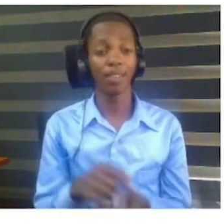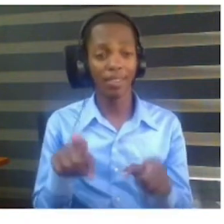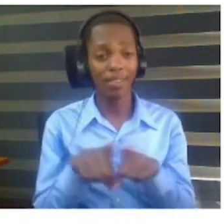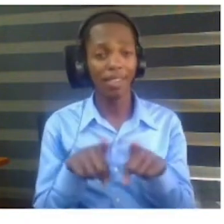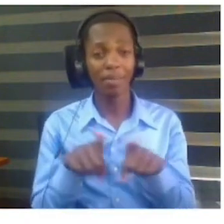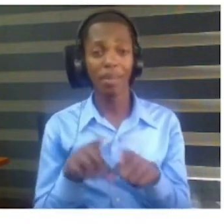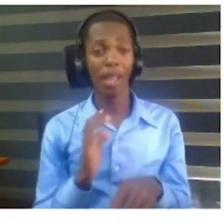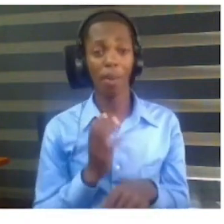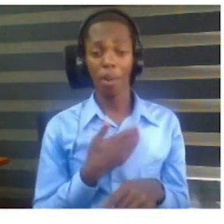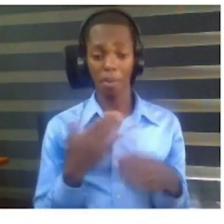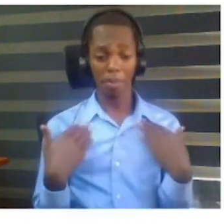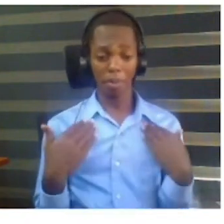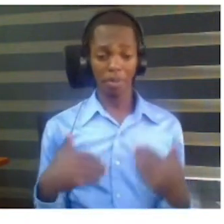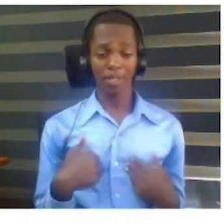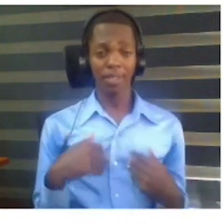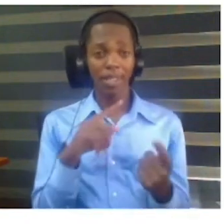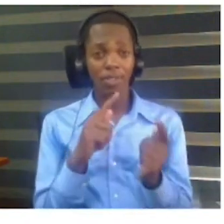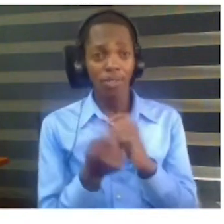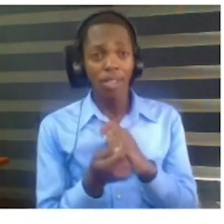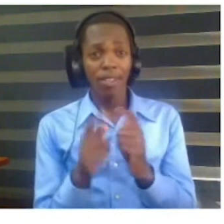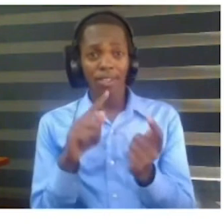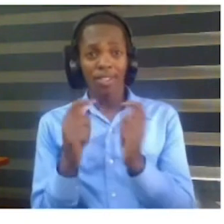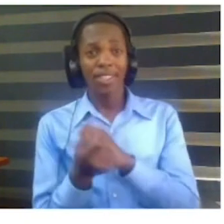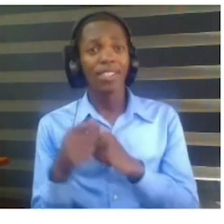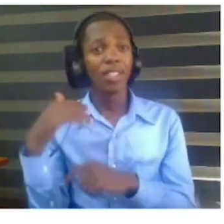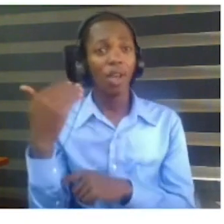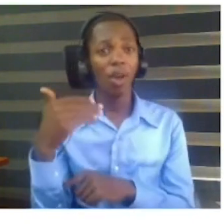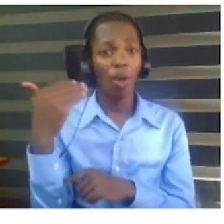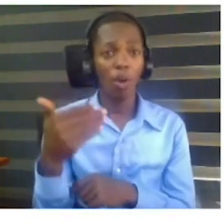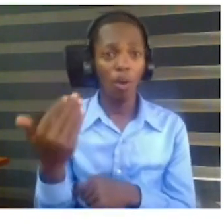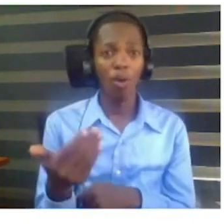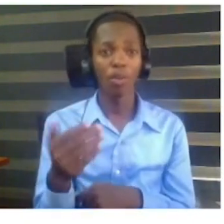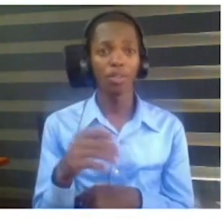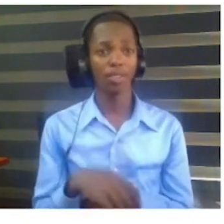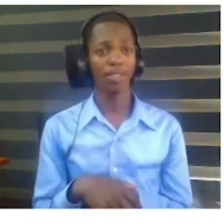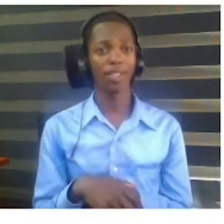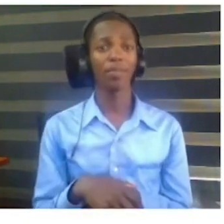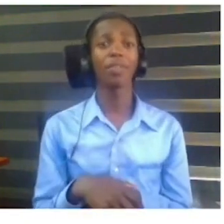We deserve dignity and access at every stage in our lives.